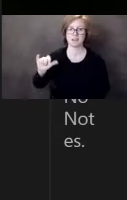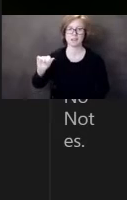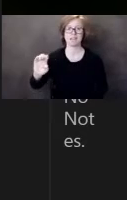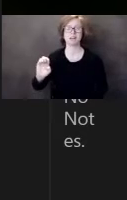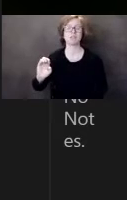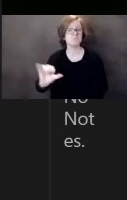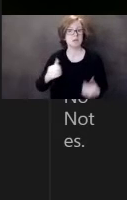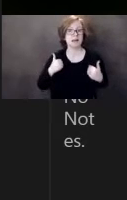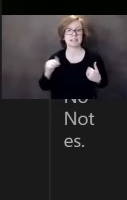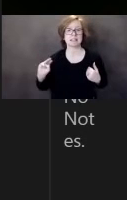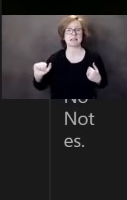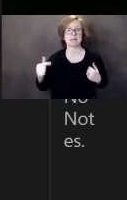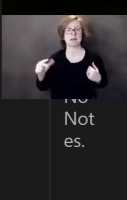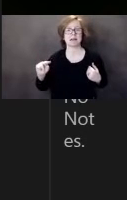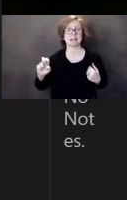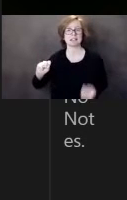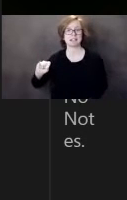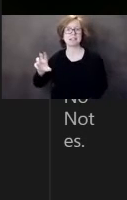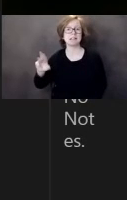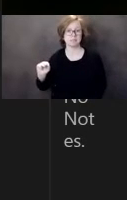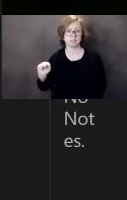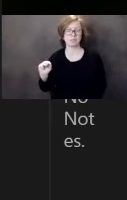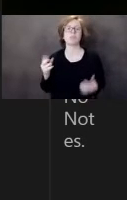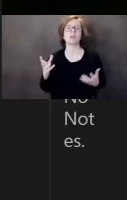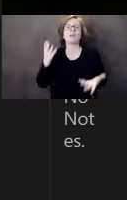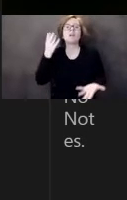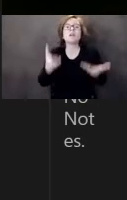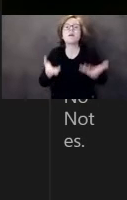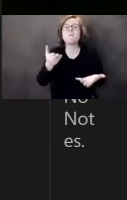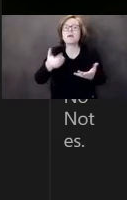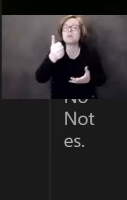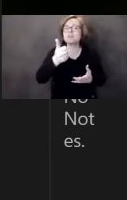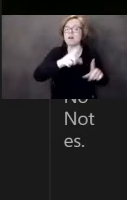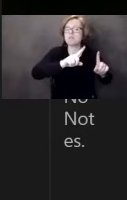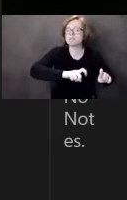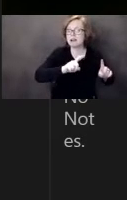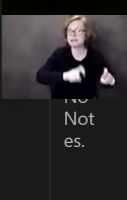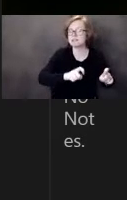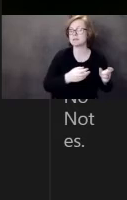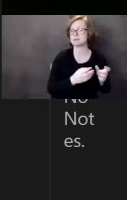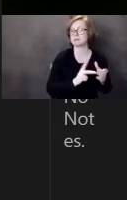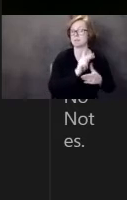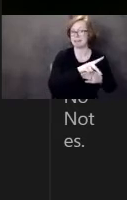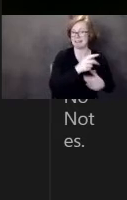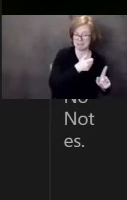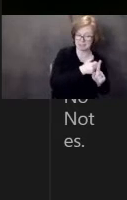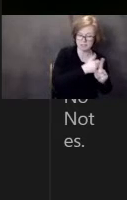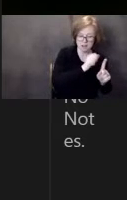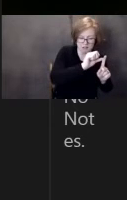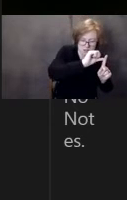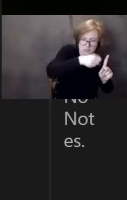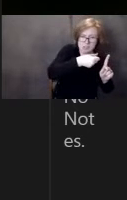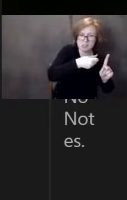took a plant tissue test. So you harvested your plants, you dried it out a bit, you sent it off to a lab, and that revealed to you not only what your soil has got going